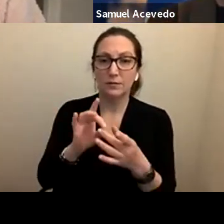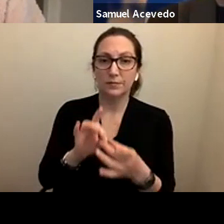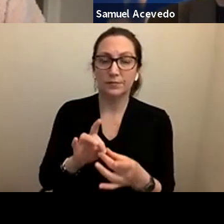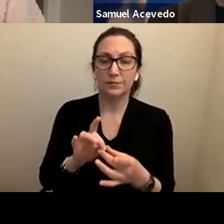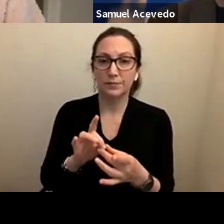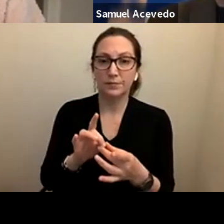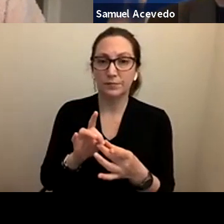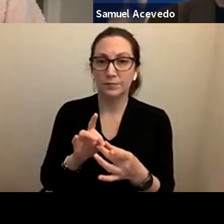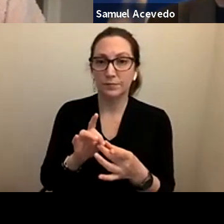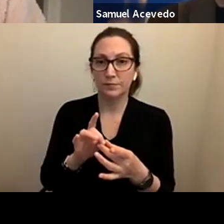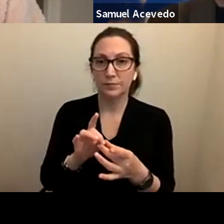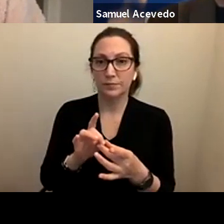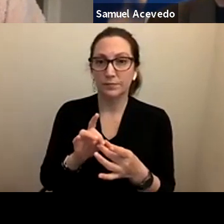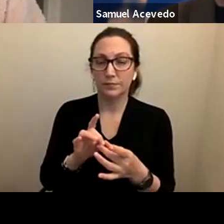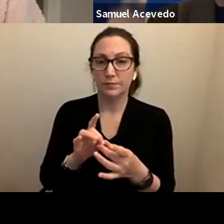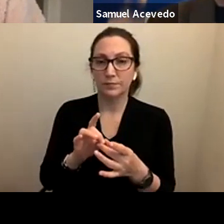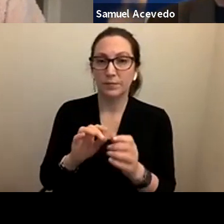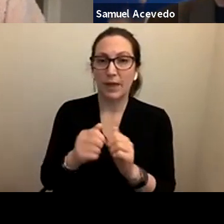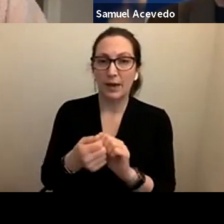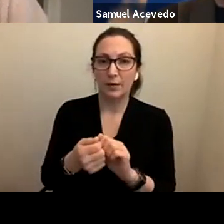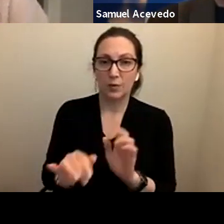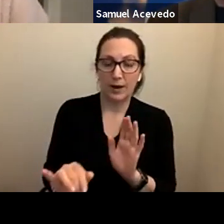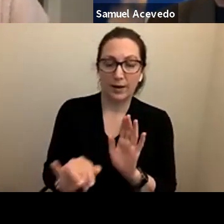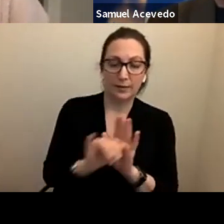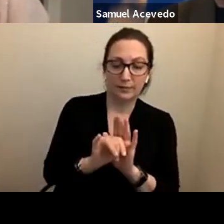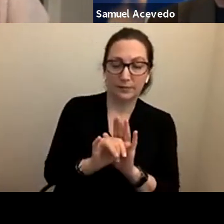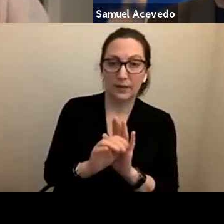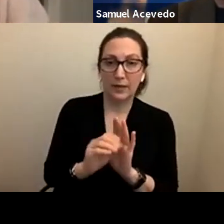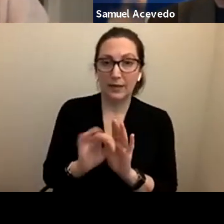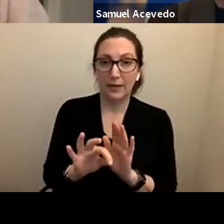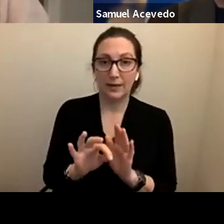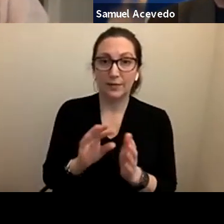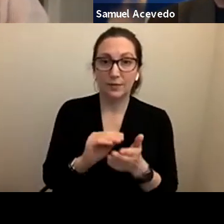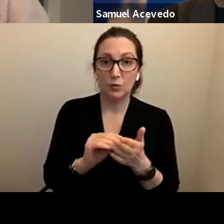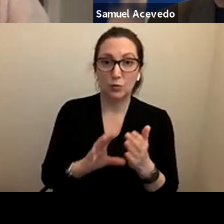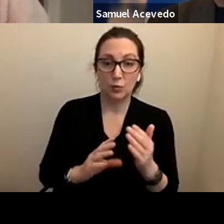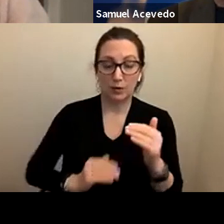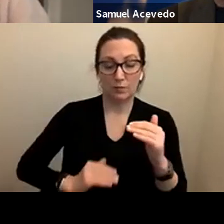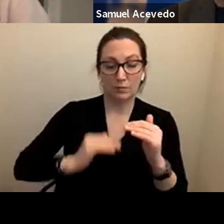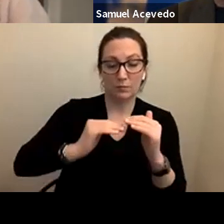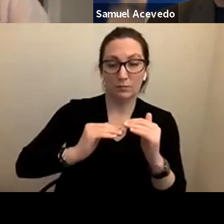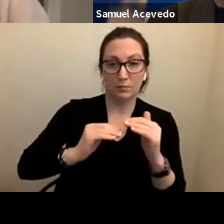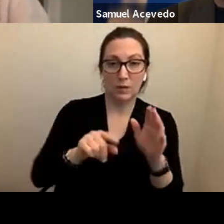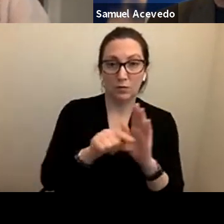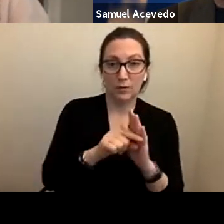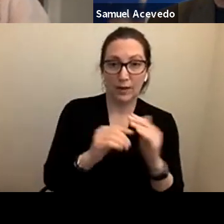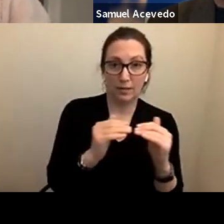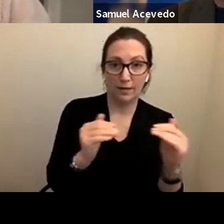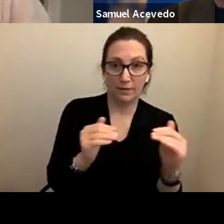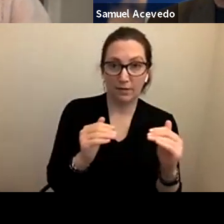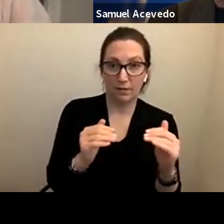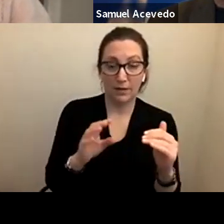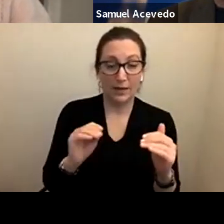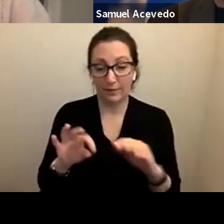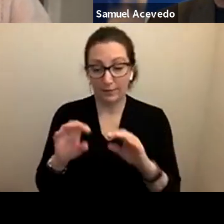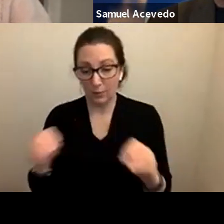to identify whether a student is relatively close to grade level, if not an assessment, might help